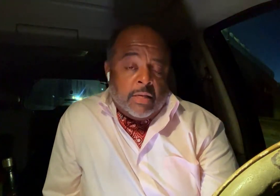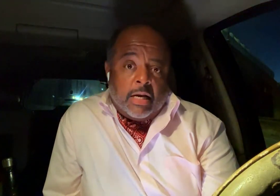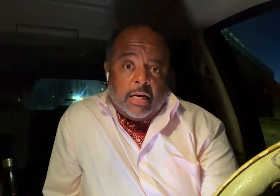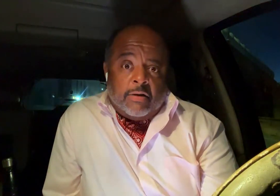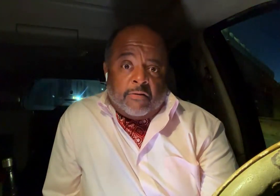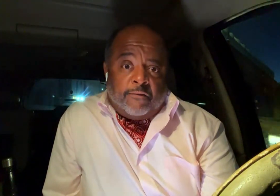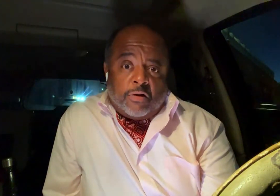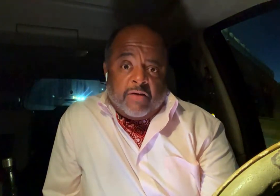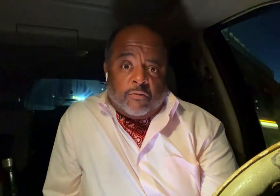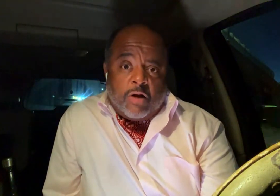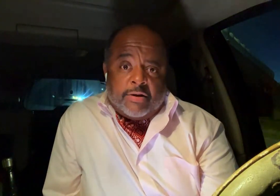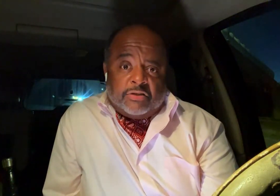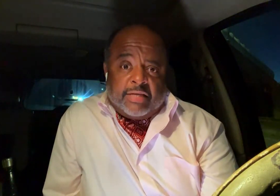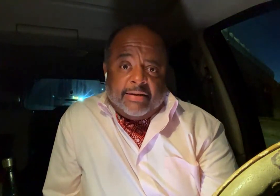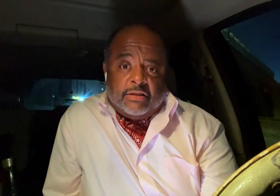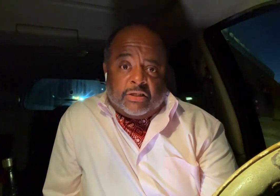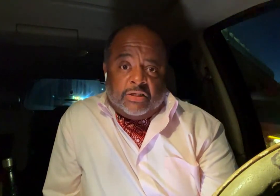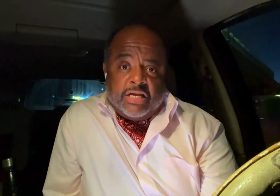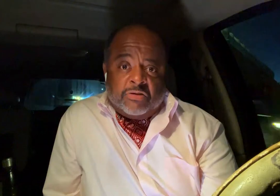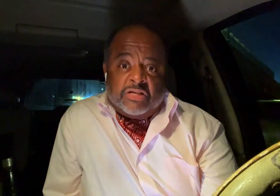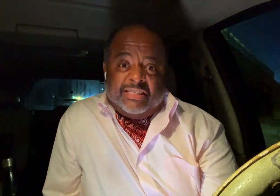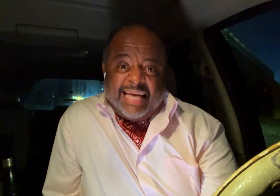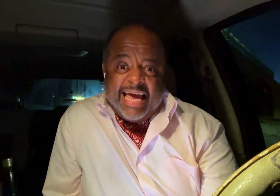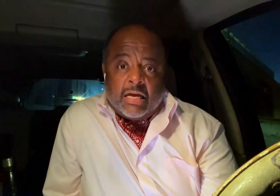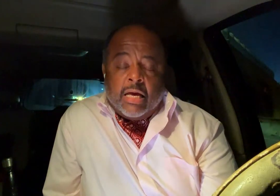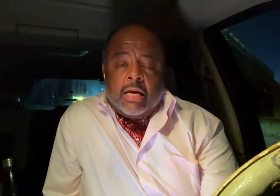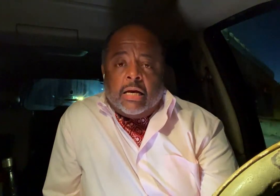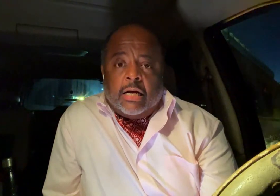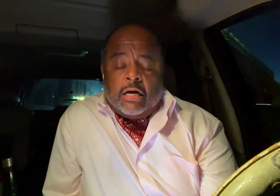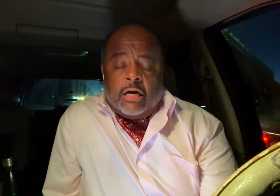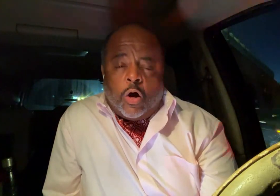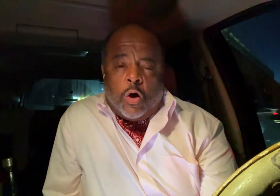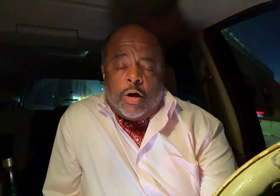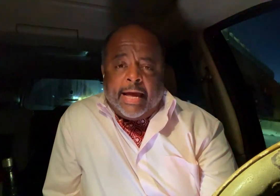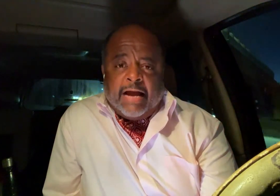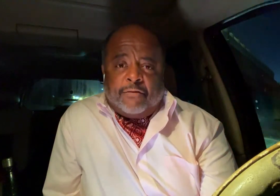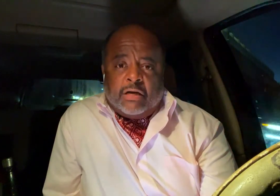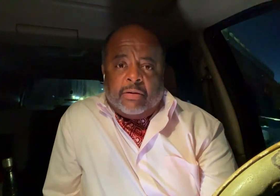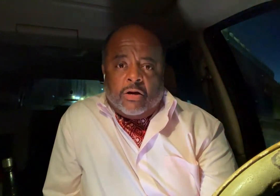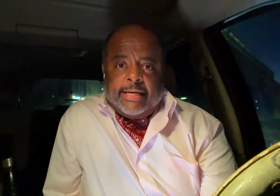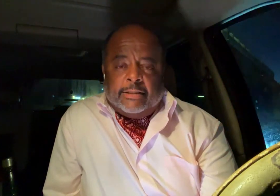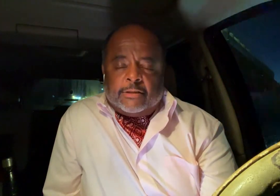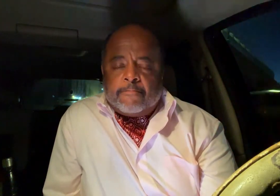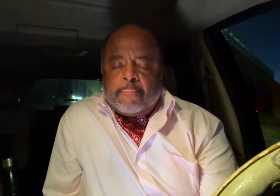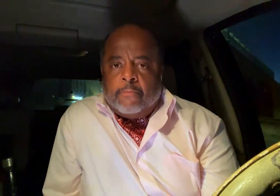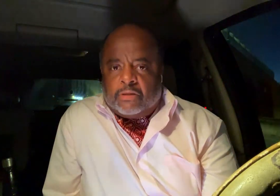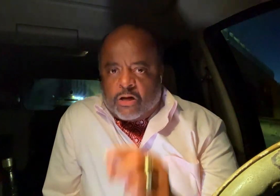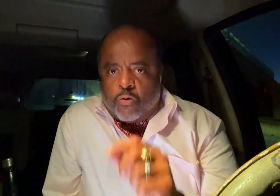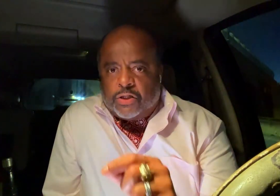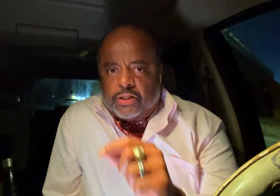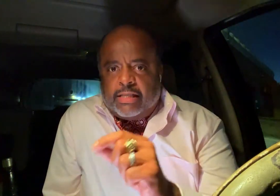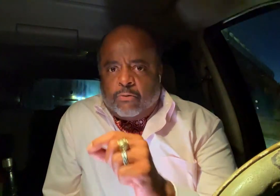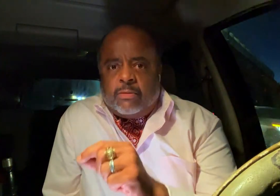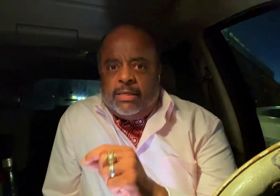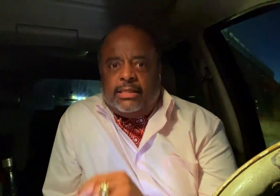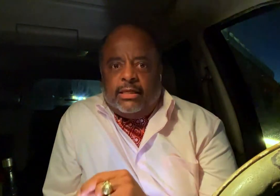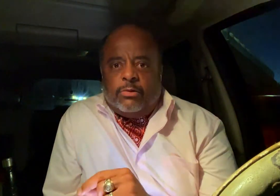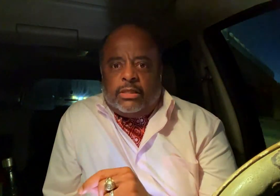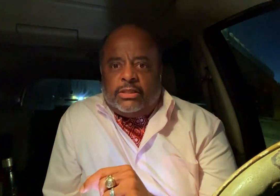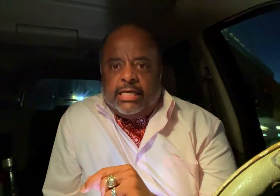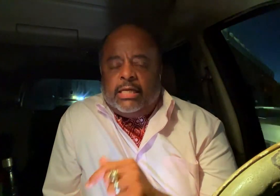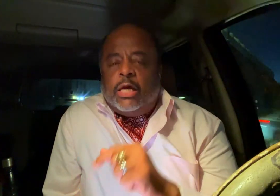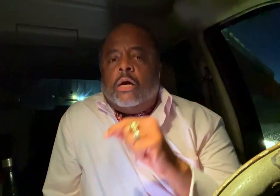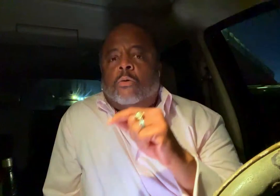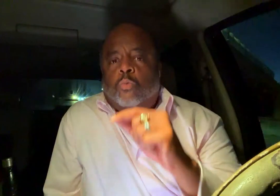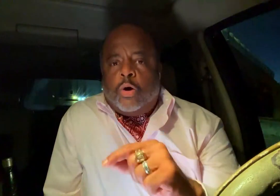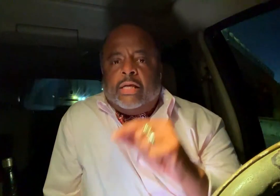show, Florida Governor Ron DeSantis continues his attack on African-Americans. But the question that we're going to be dealing